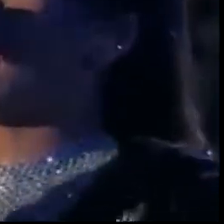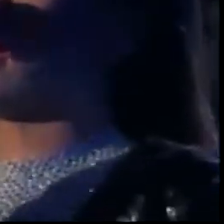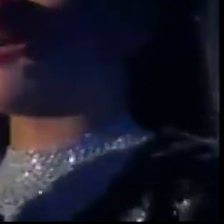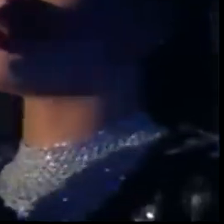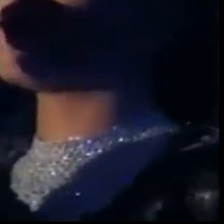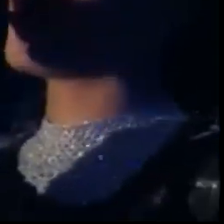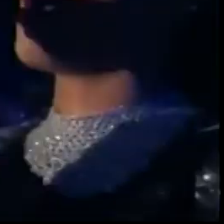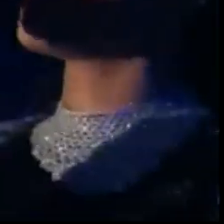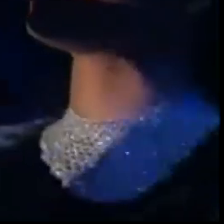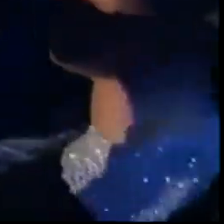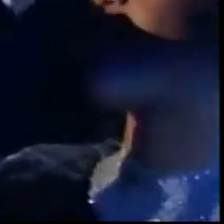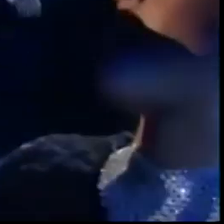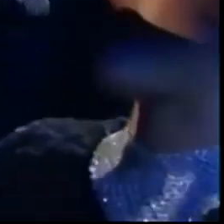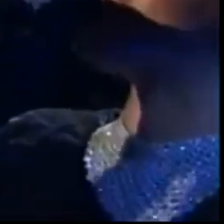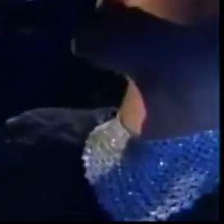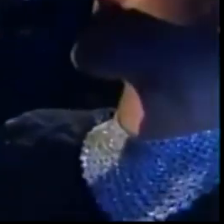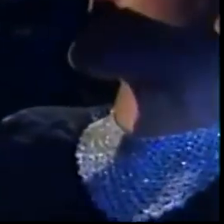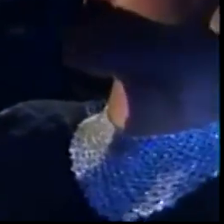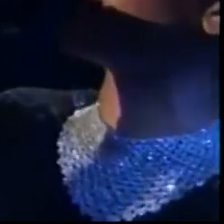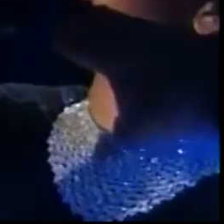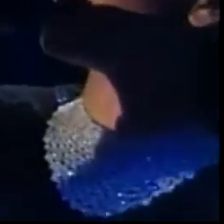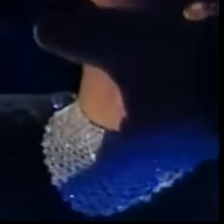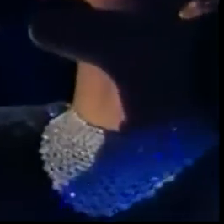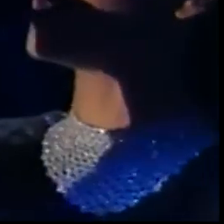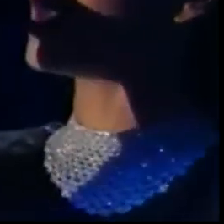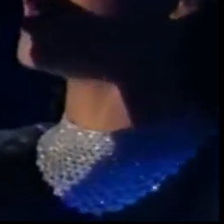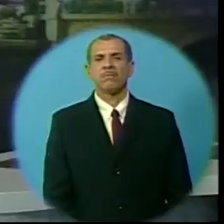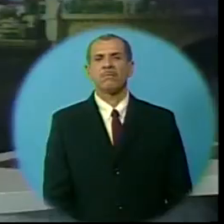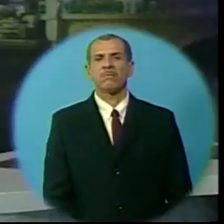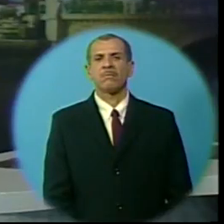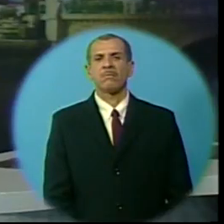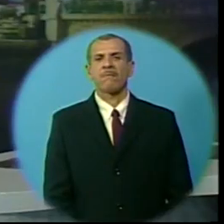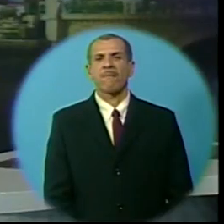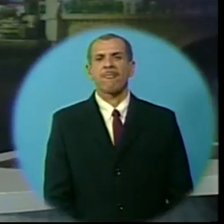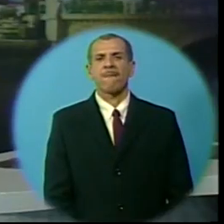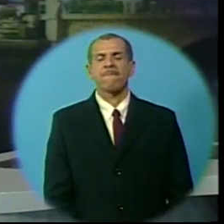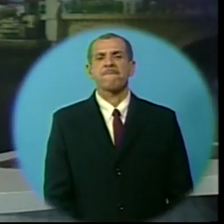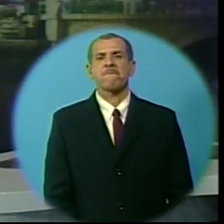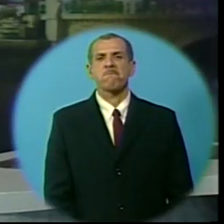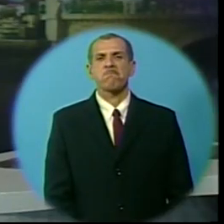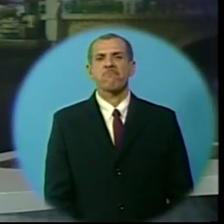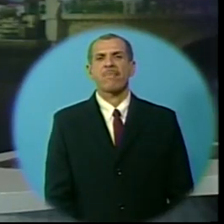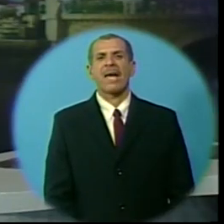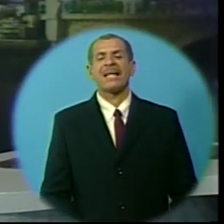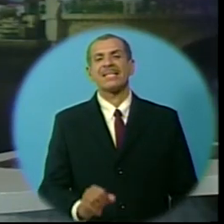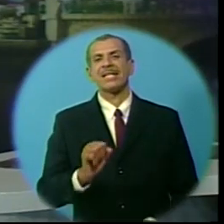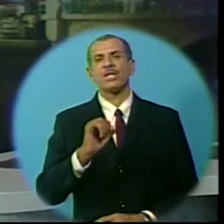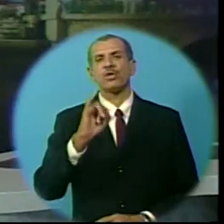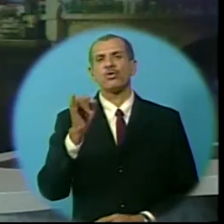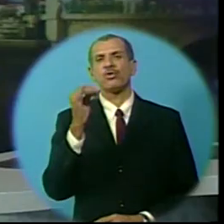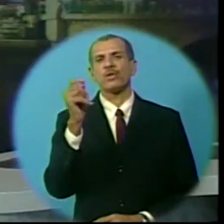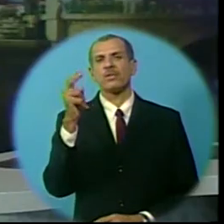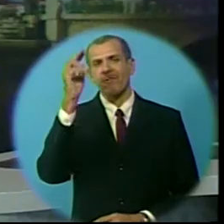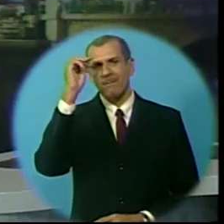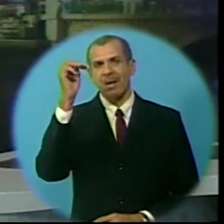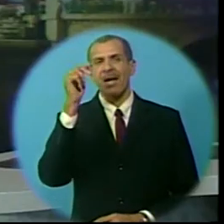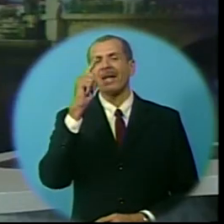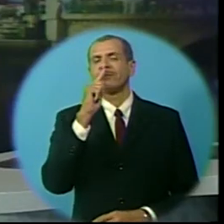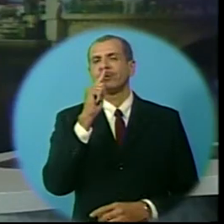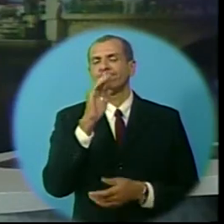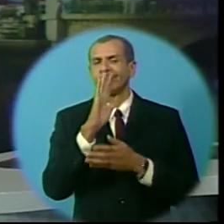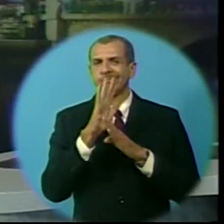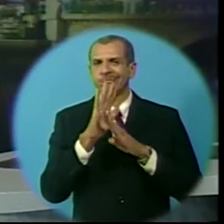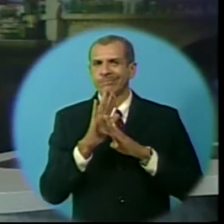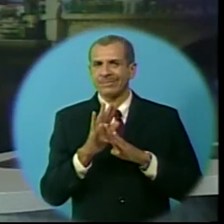of control over Rihanna's reputation in the fashion sphere. A St. Joseph man is in stable condition at the Queen